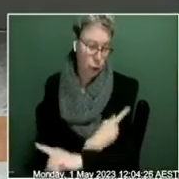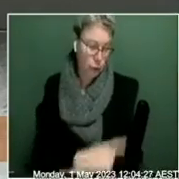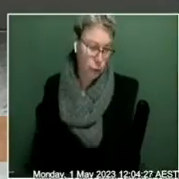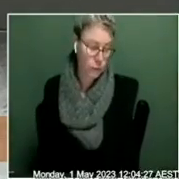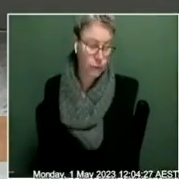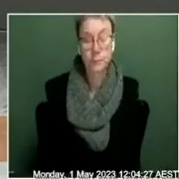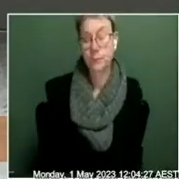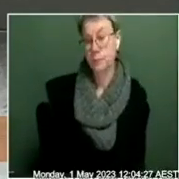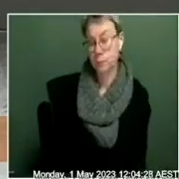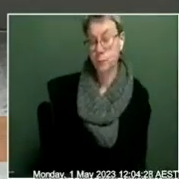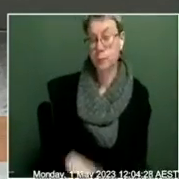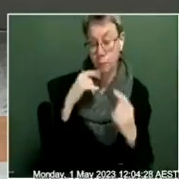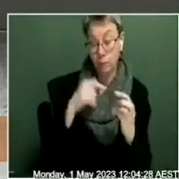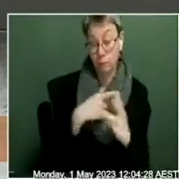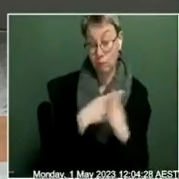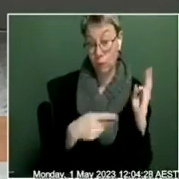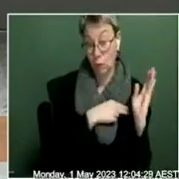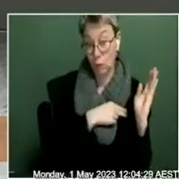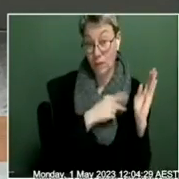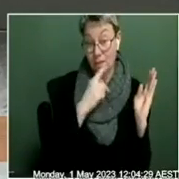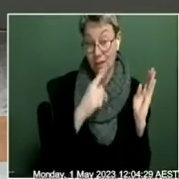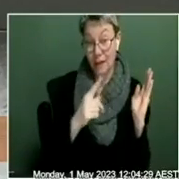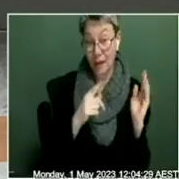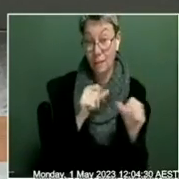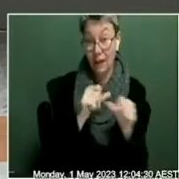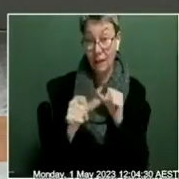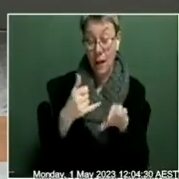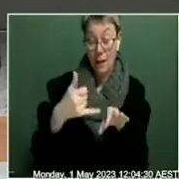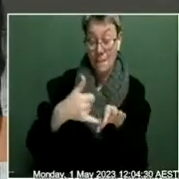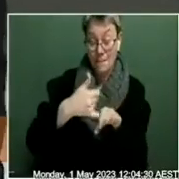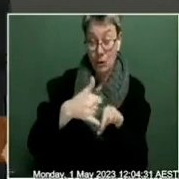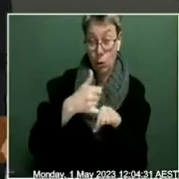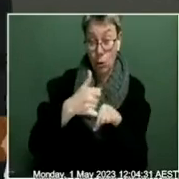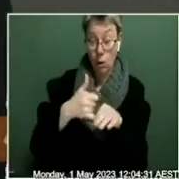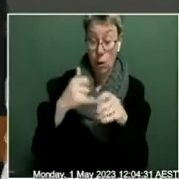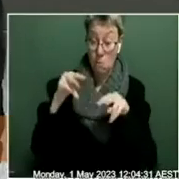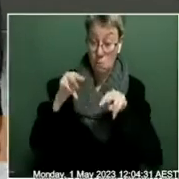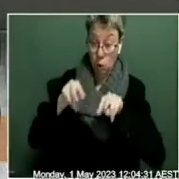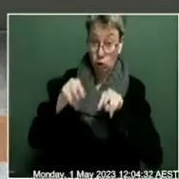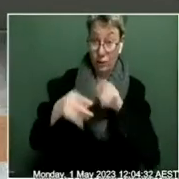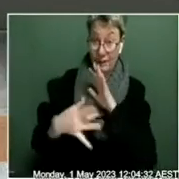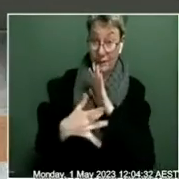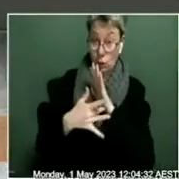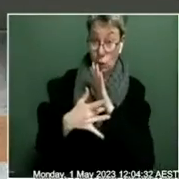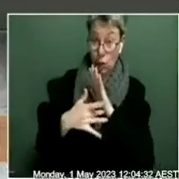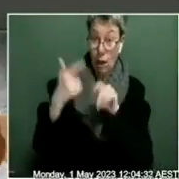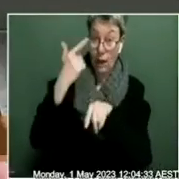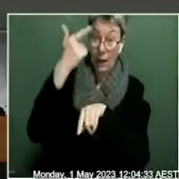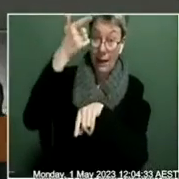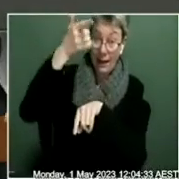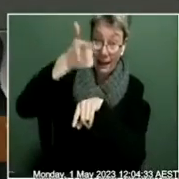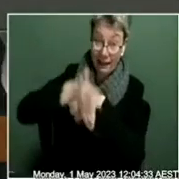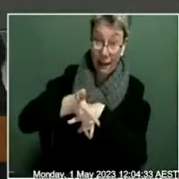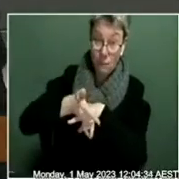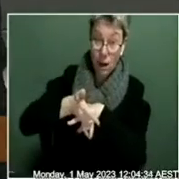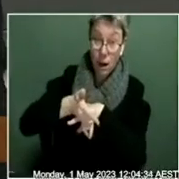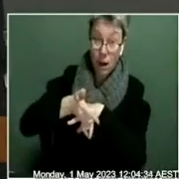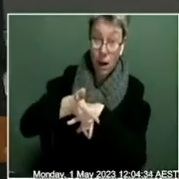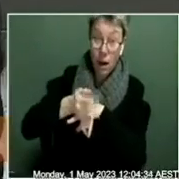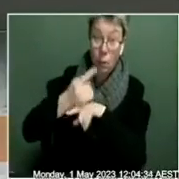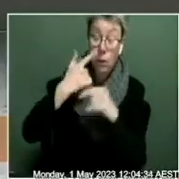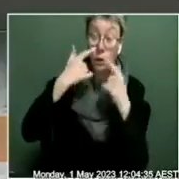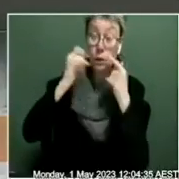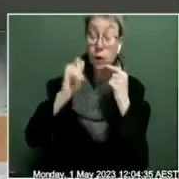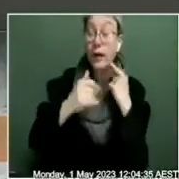aids that check a person's five vital signs and allow clinicians to remotely perform checks and confirm a person's safety. Are you